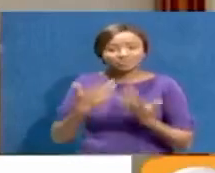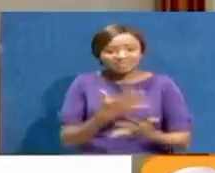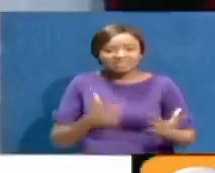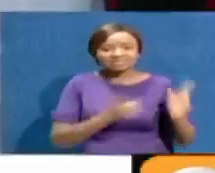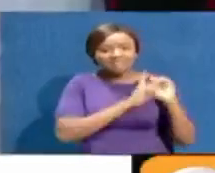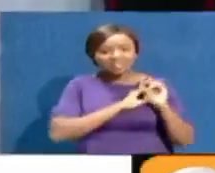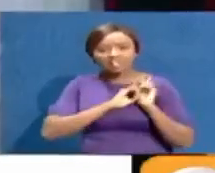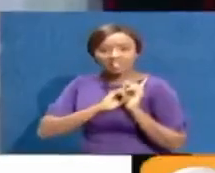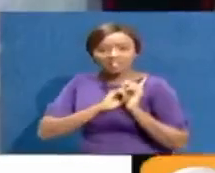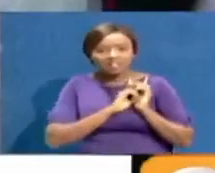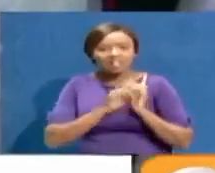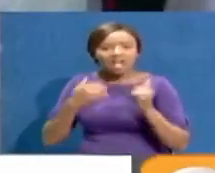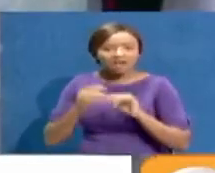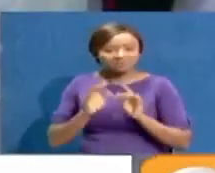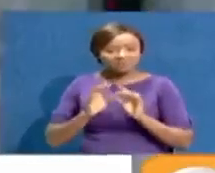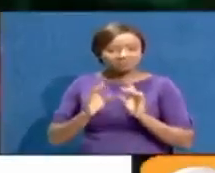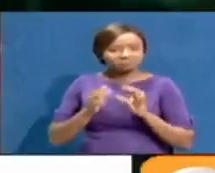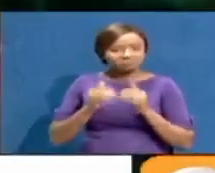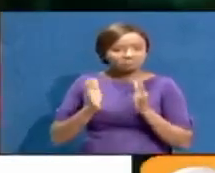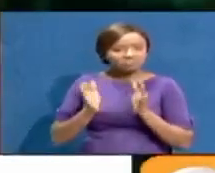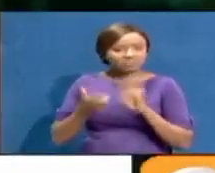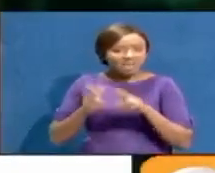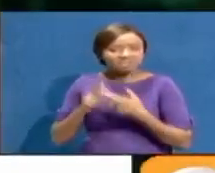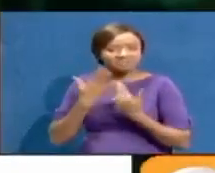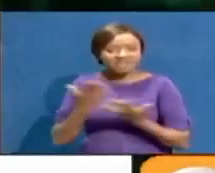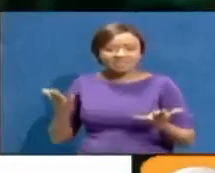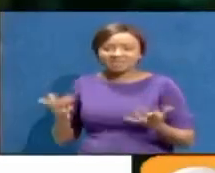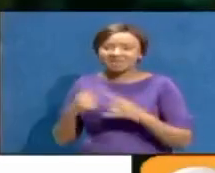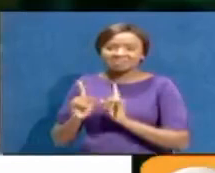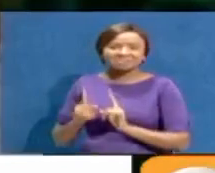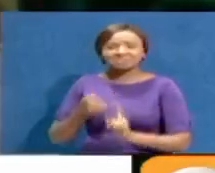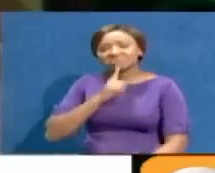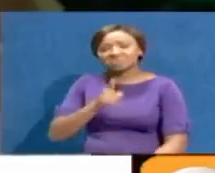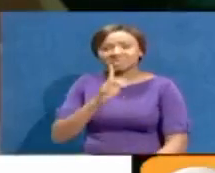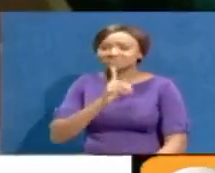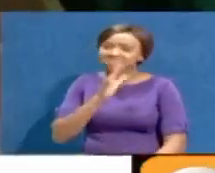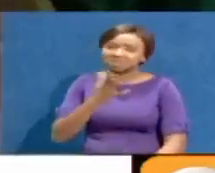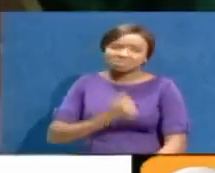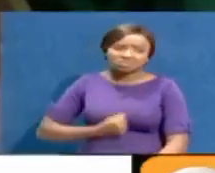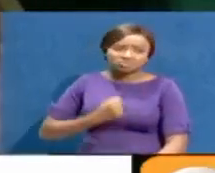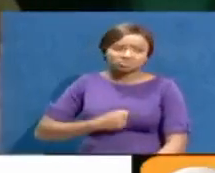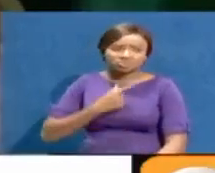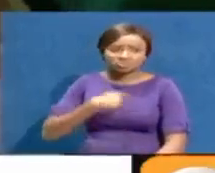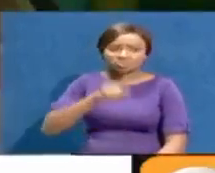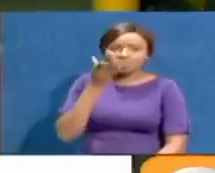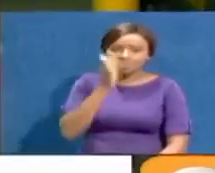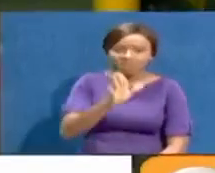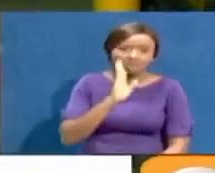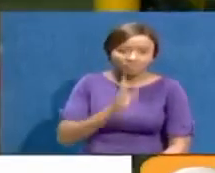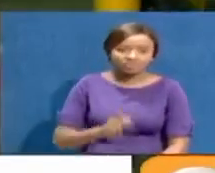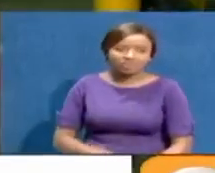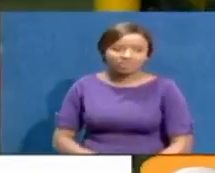you have your relatives coming with you. We have not stopped because you still want to get the root bottom of people who can generate